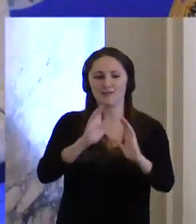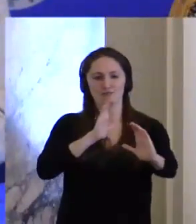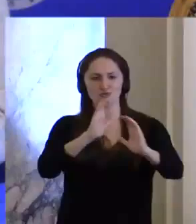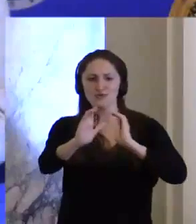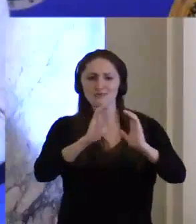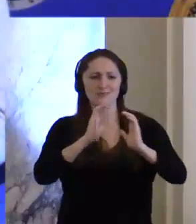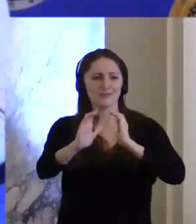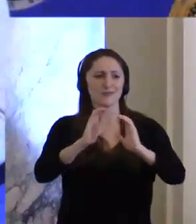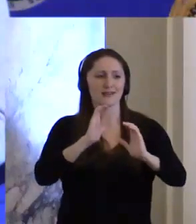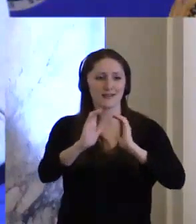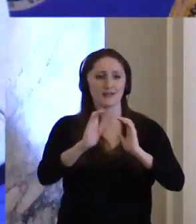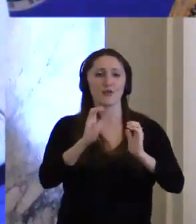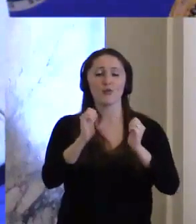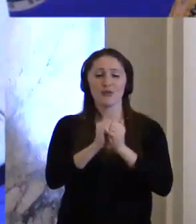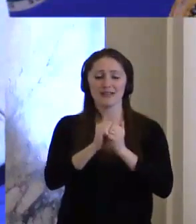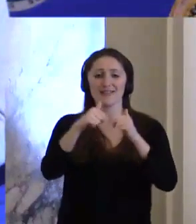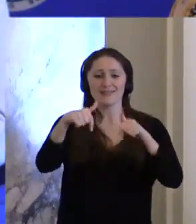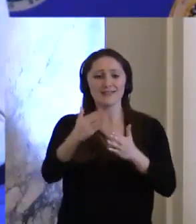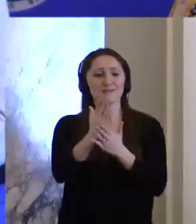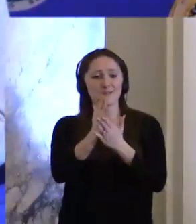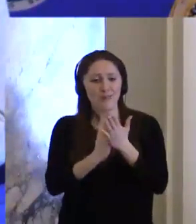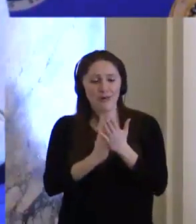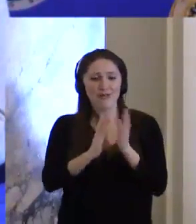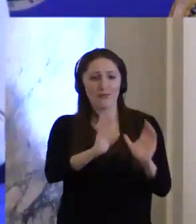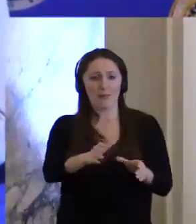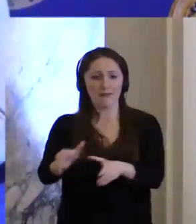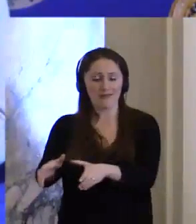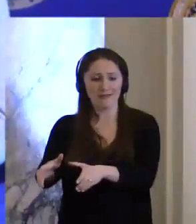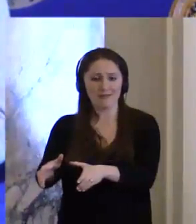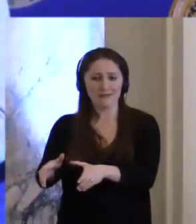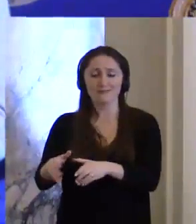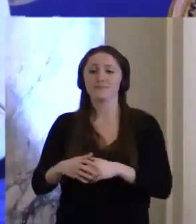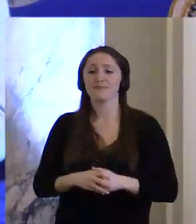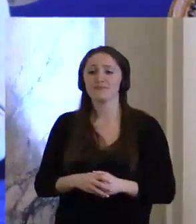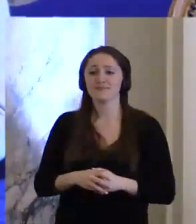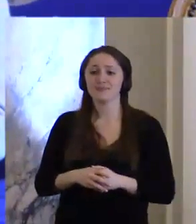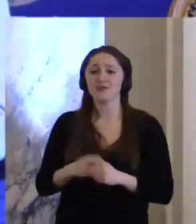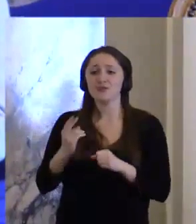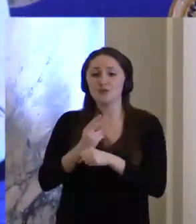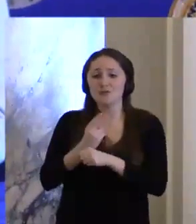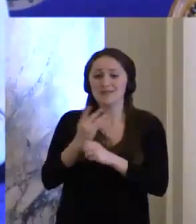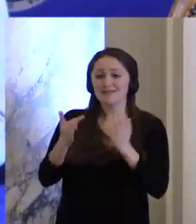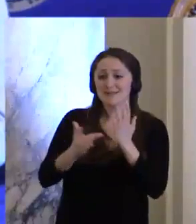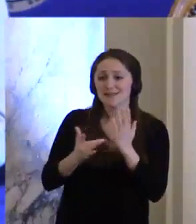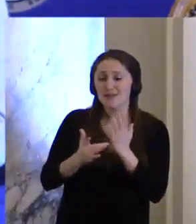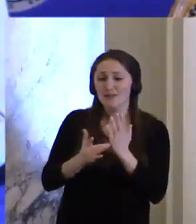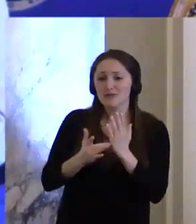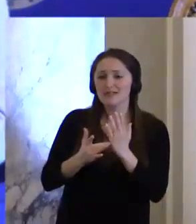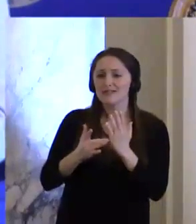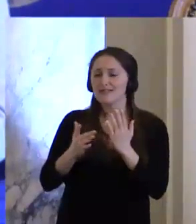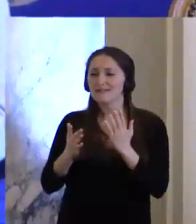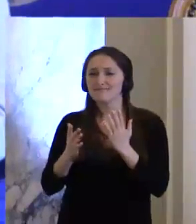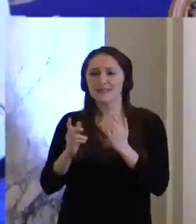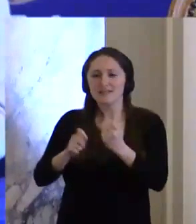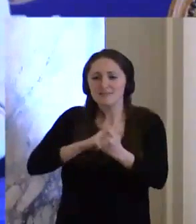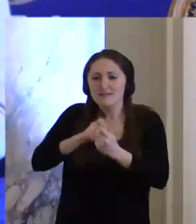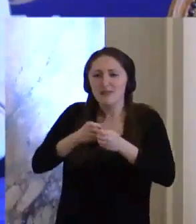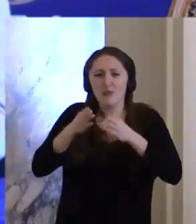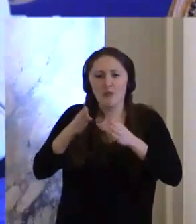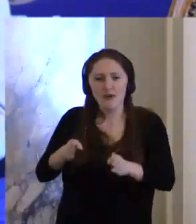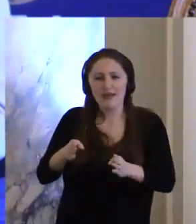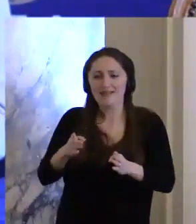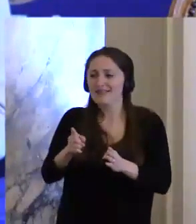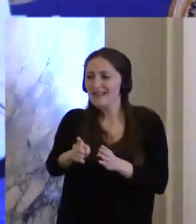communicate with this segment of our population in a channel or in a mechanism, in a way, in a format that